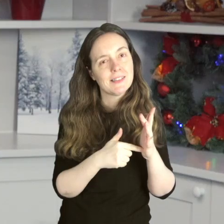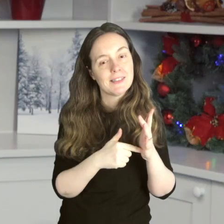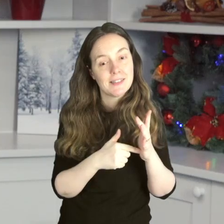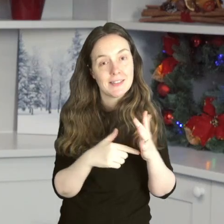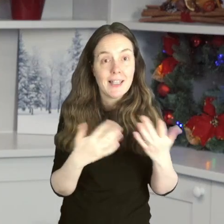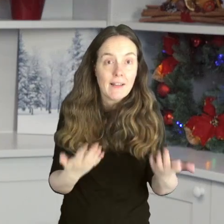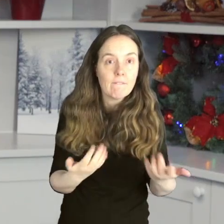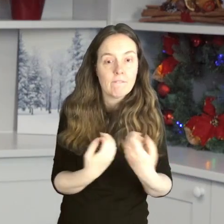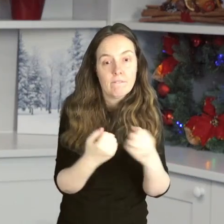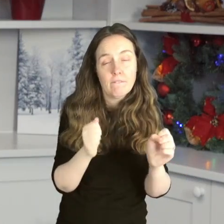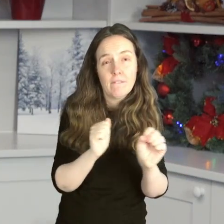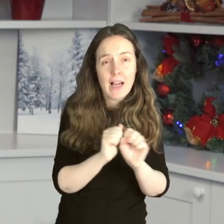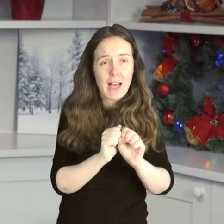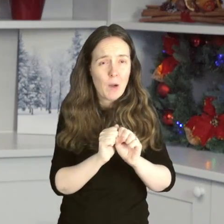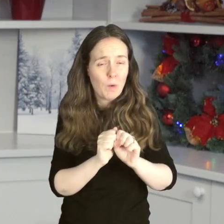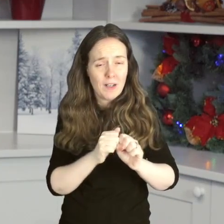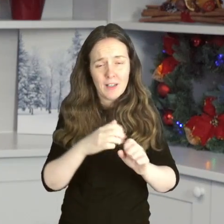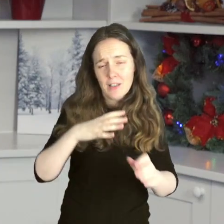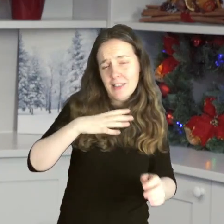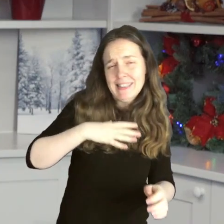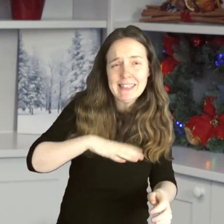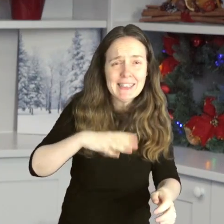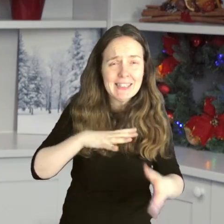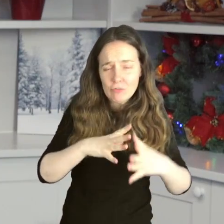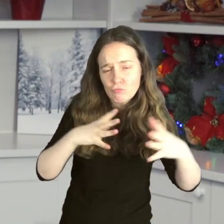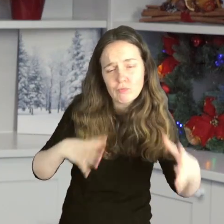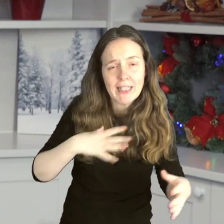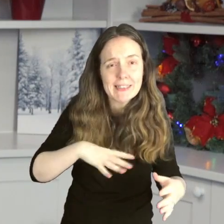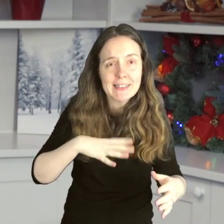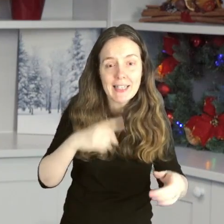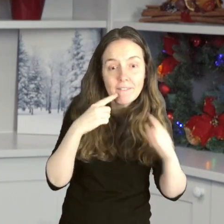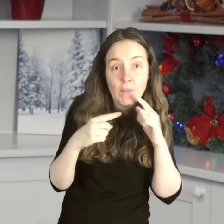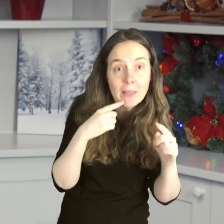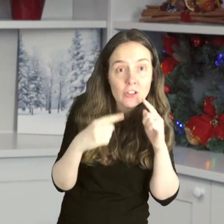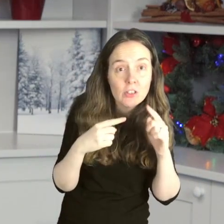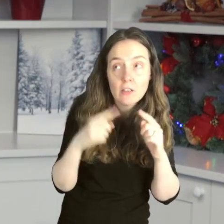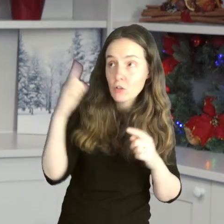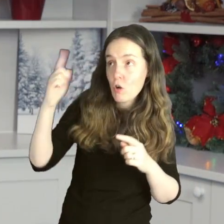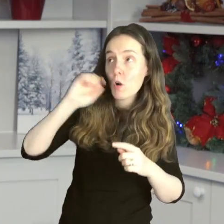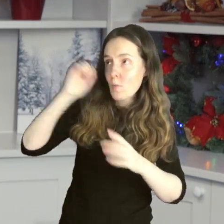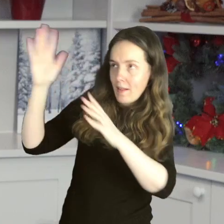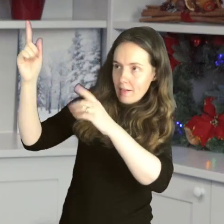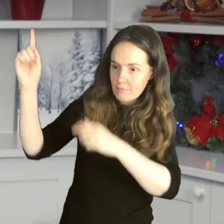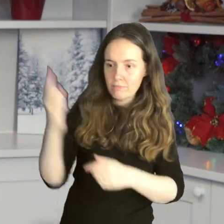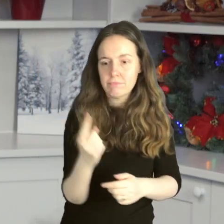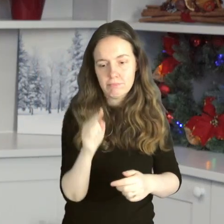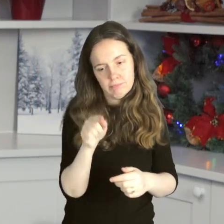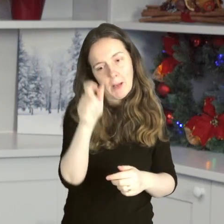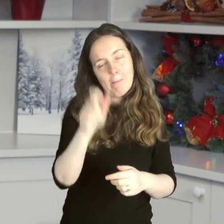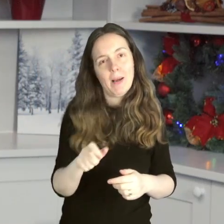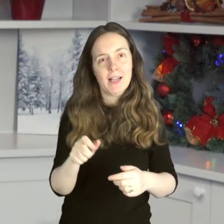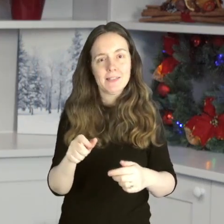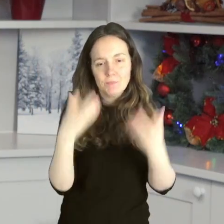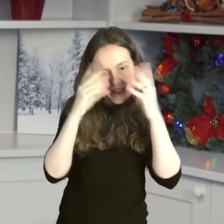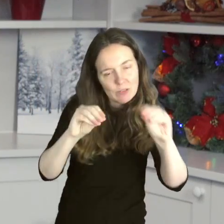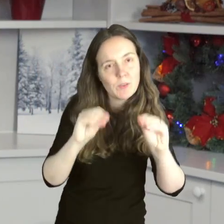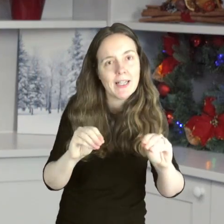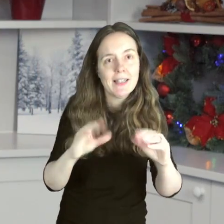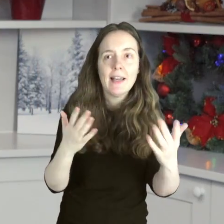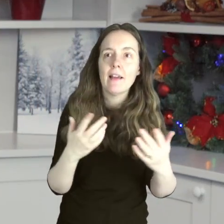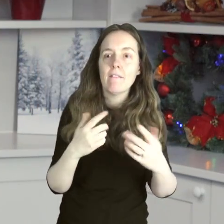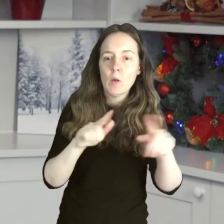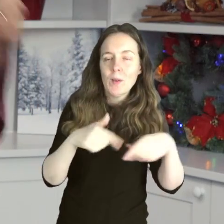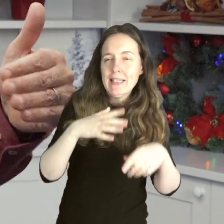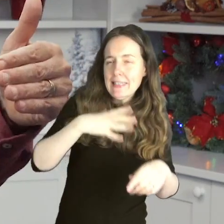greatest need was information, then God would have sent us an educator. If our greatest